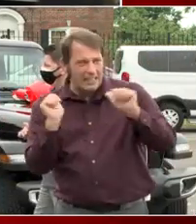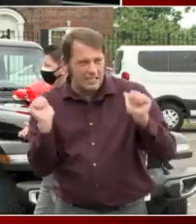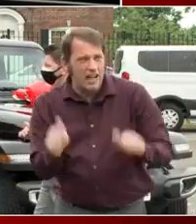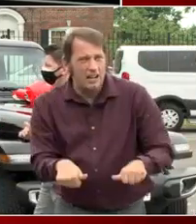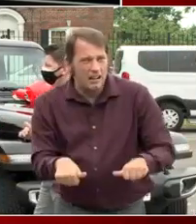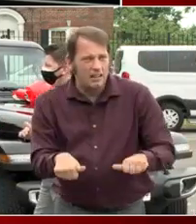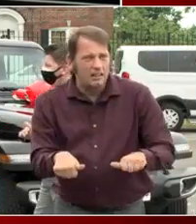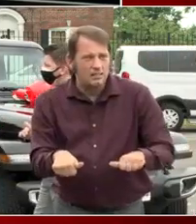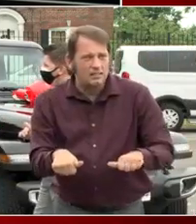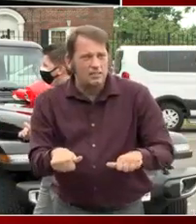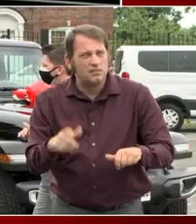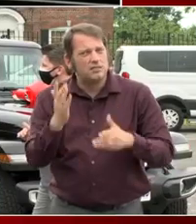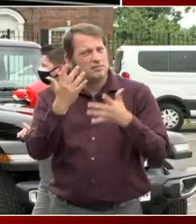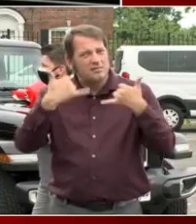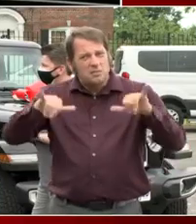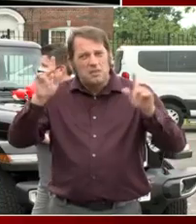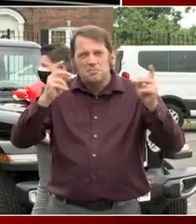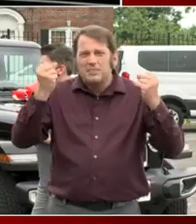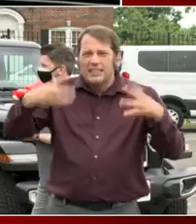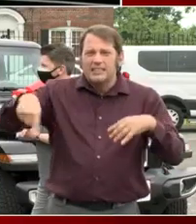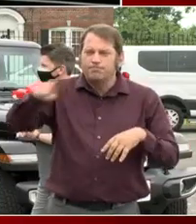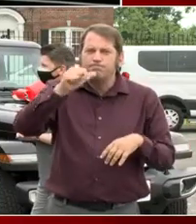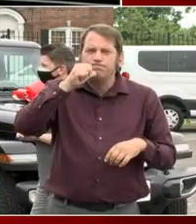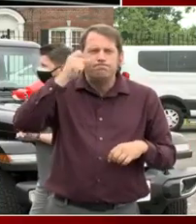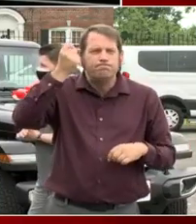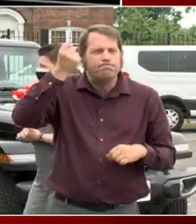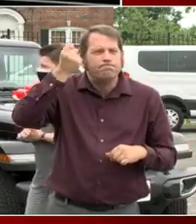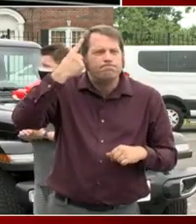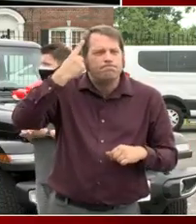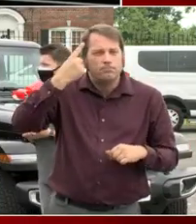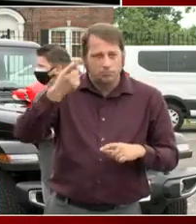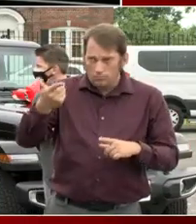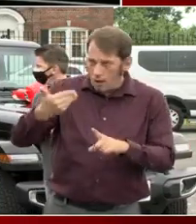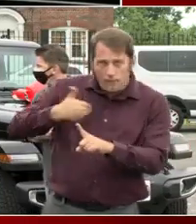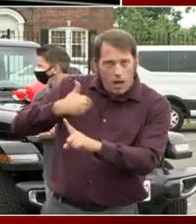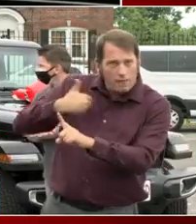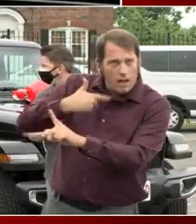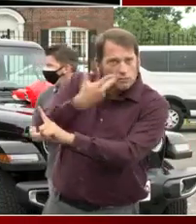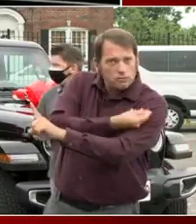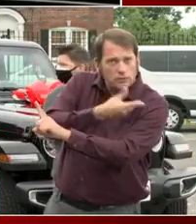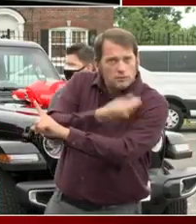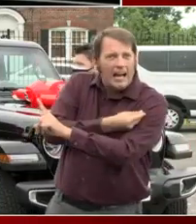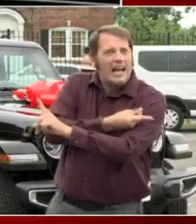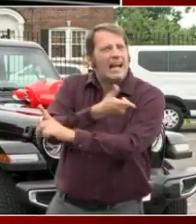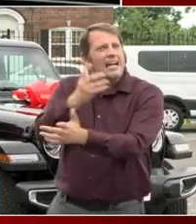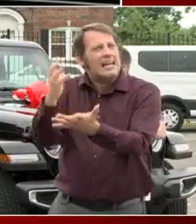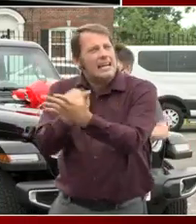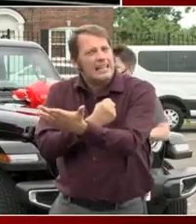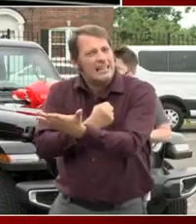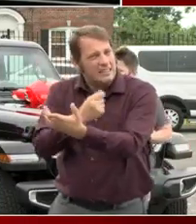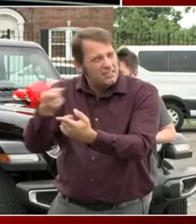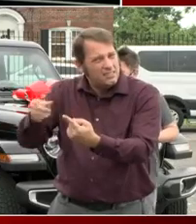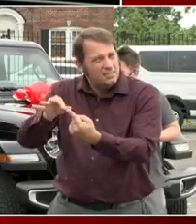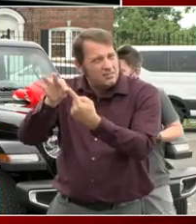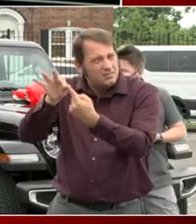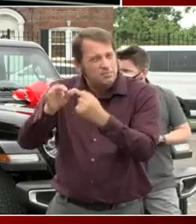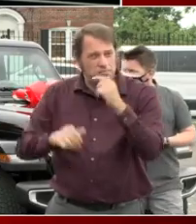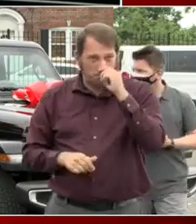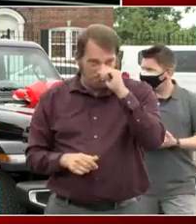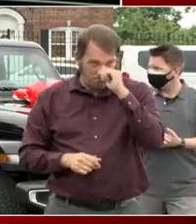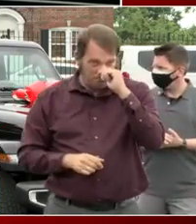The vaccines that we have available, uniquely, we don't usually get vaccines that are more than